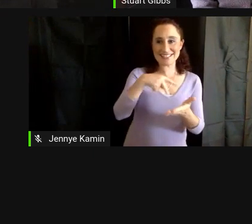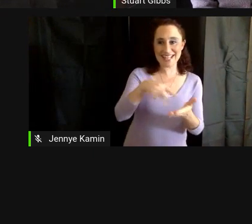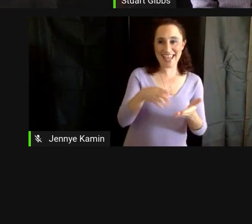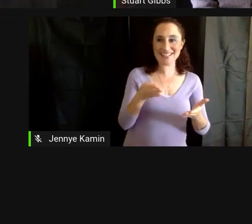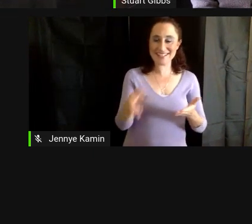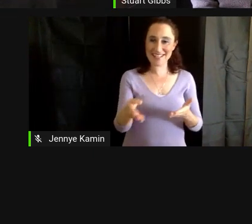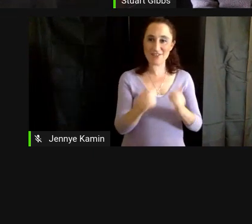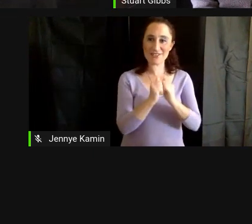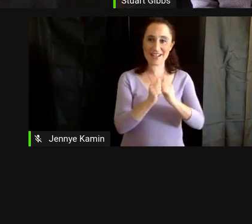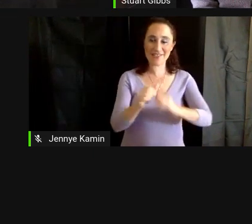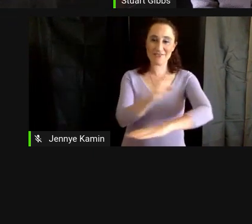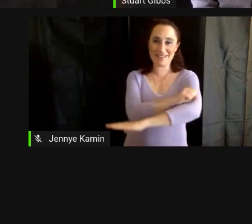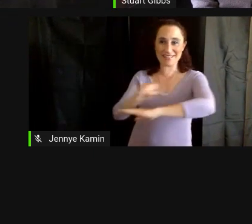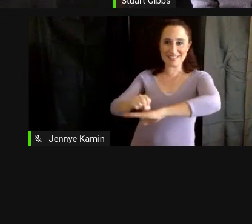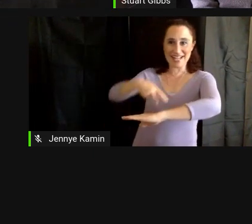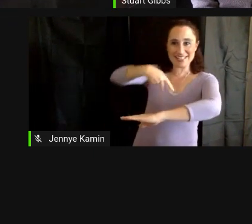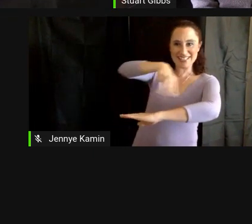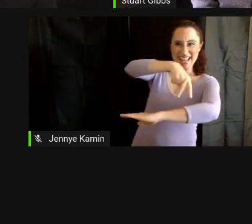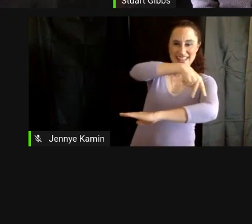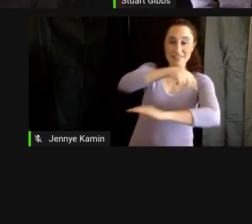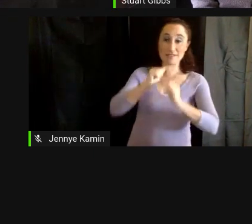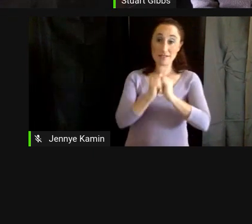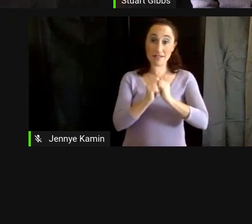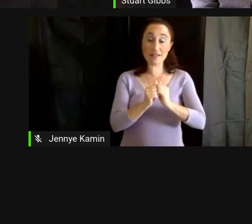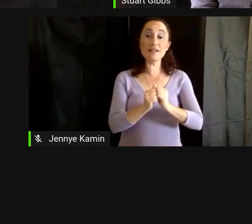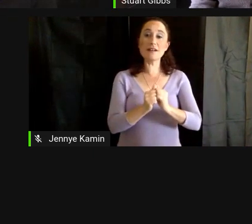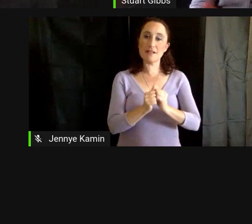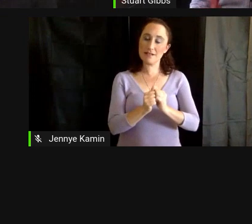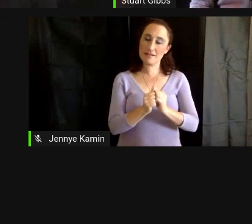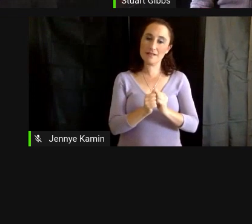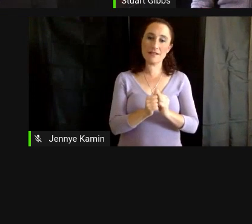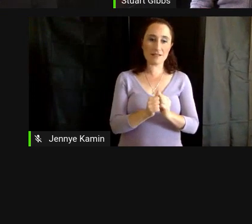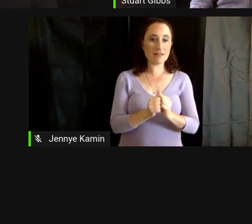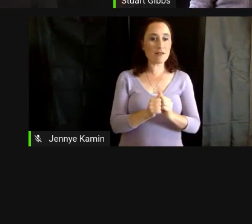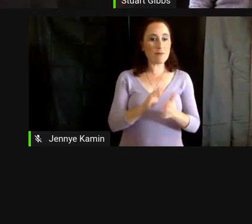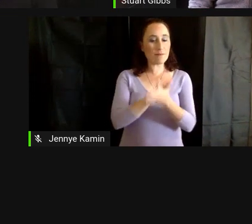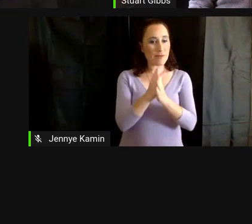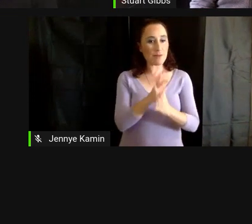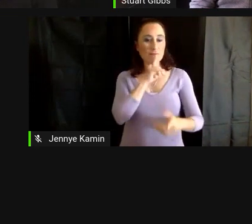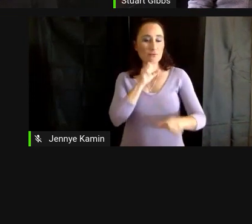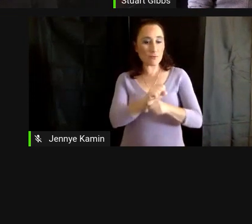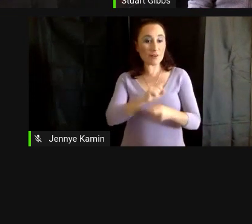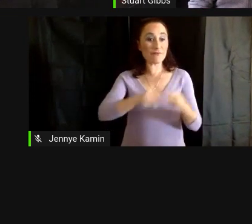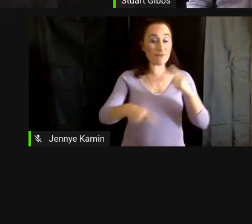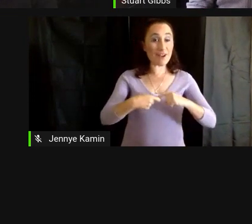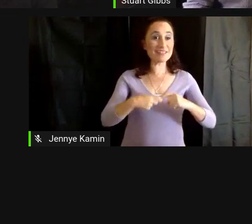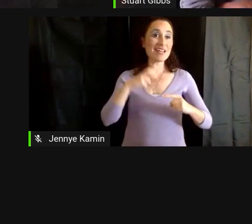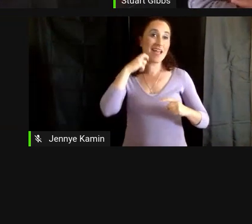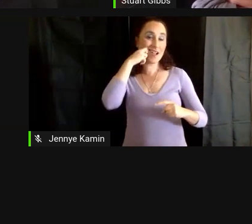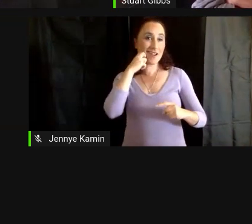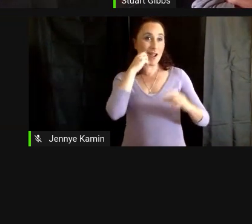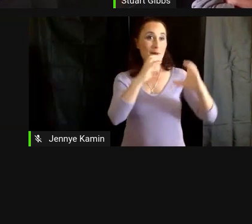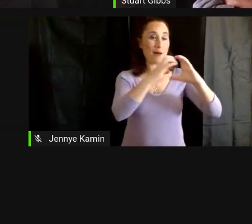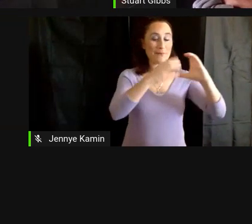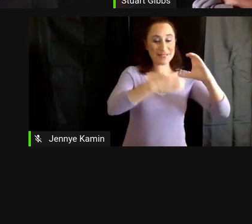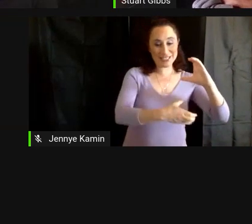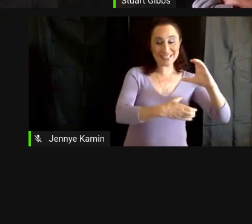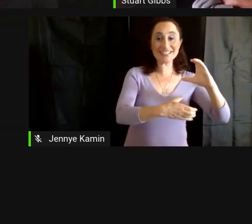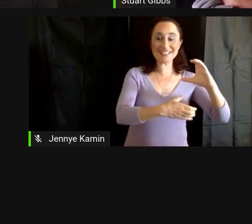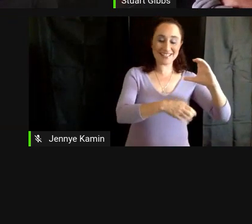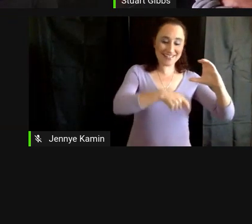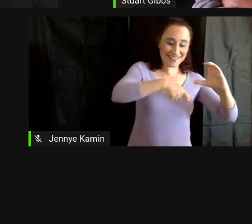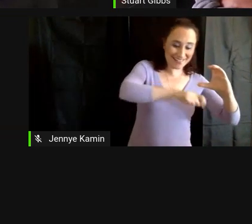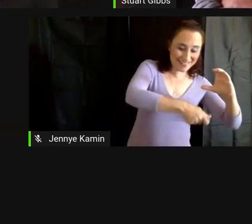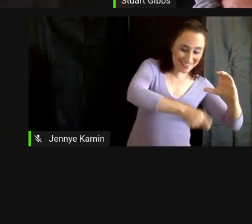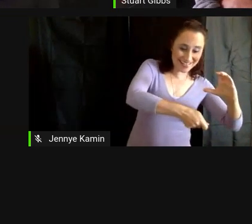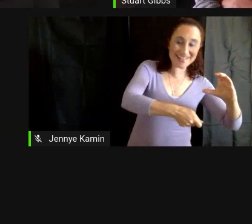And they, in to solidify their friendship, they go to a gumball machine and they get gumballs out and they